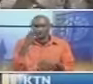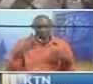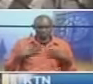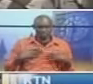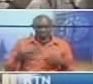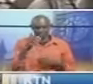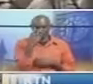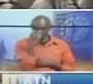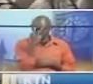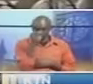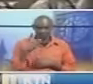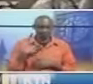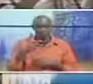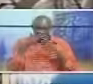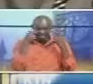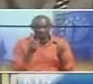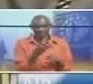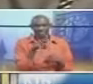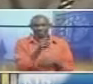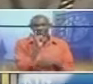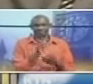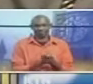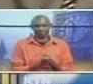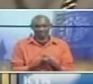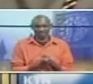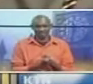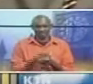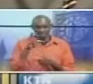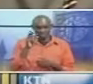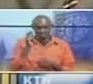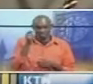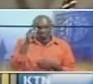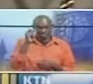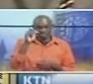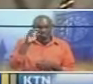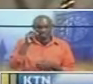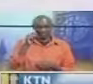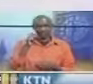suspected to be those of terrorists. Rita Tinina, KTN.